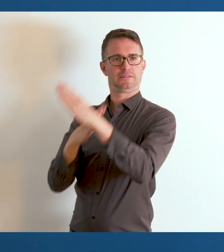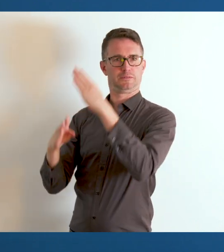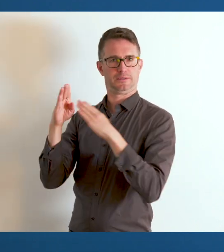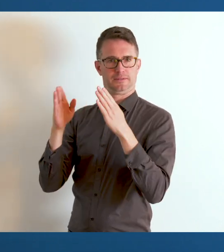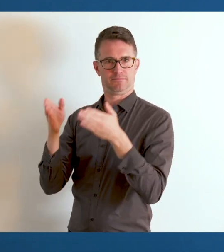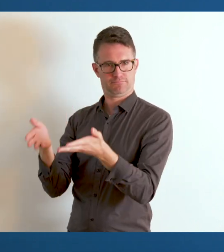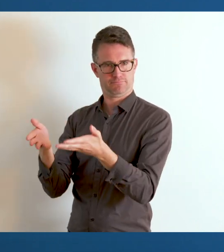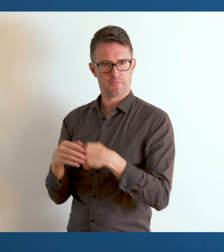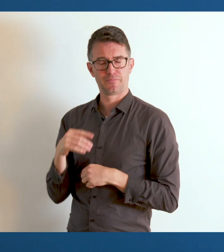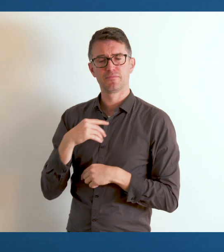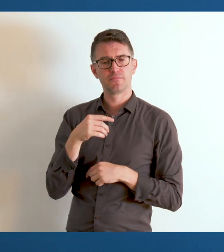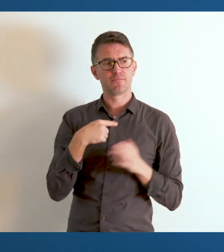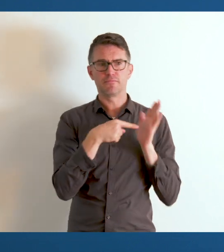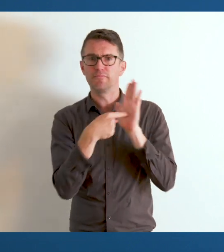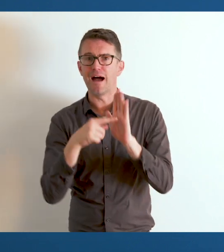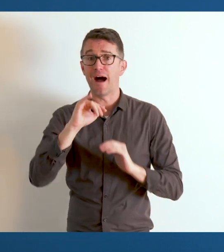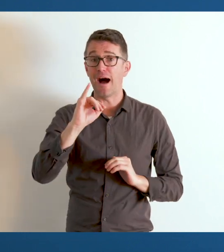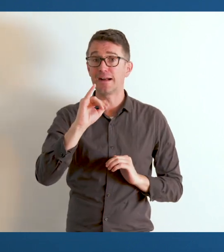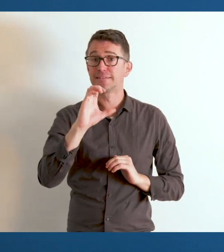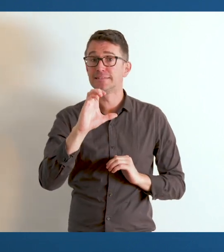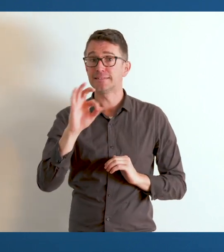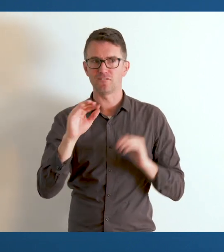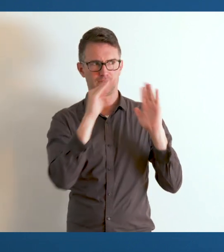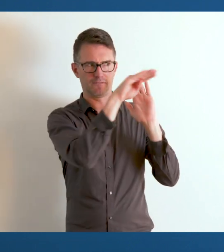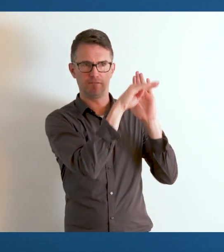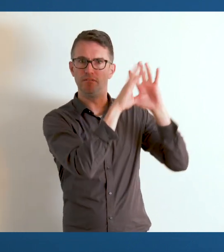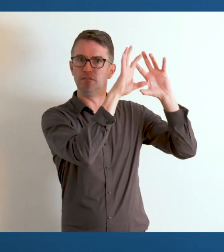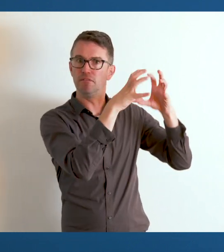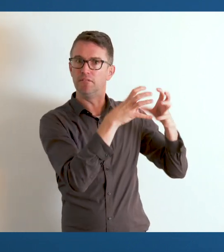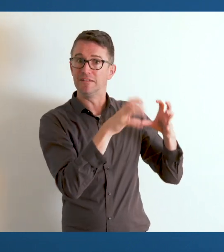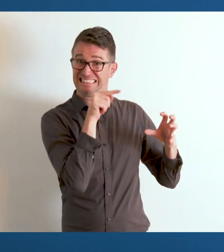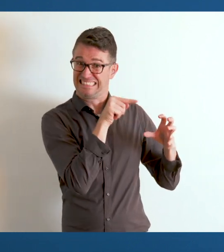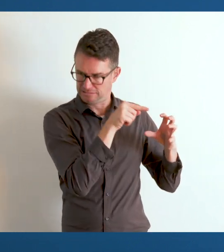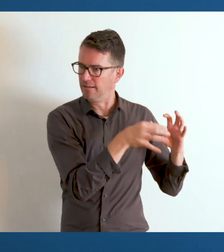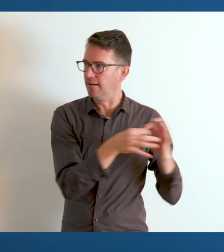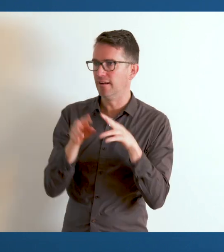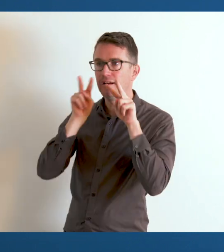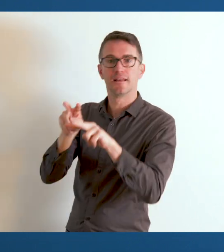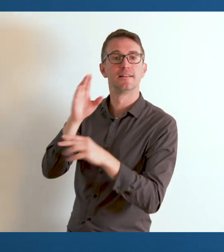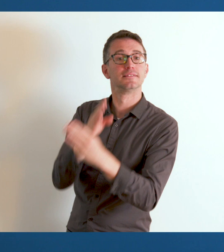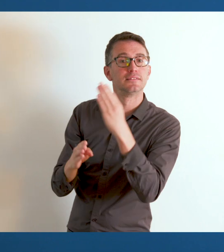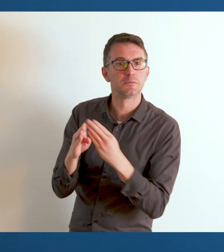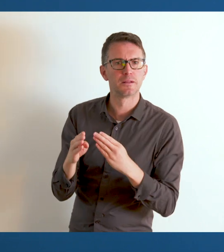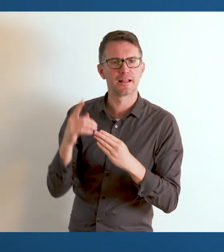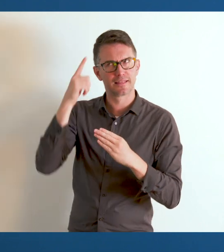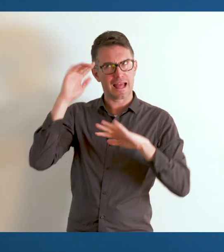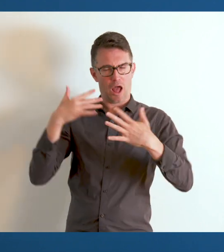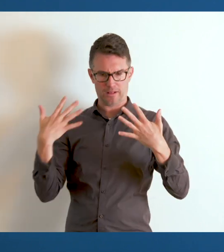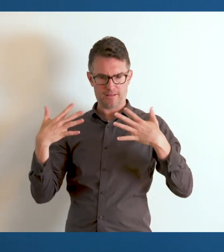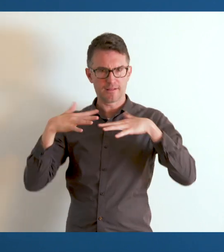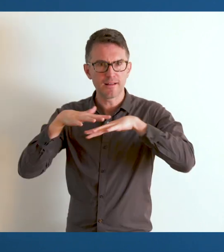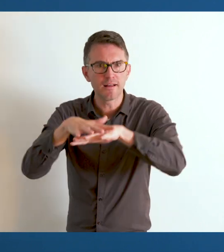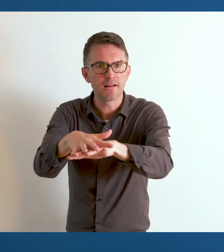ICF model that looks at capacity in terms of difficulty functioning, and now with the inclusive